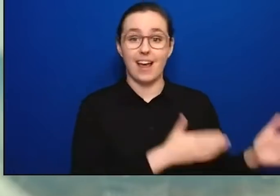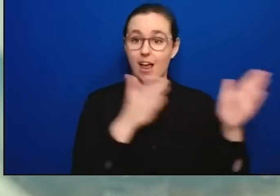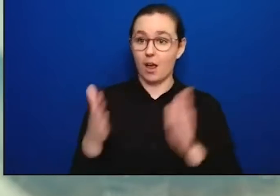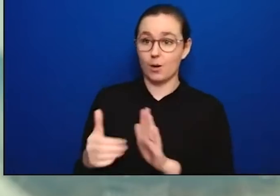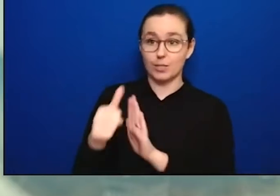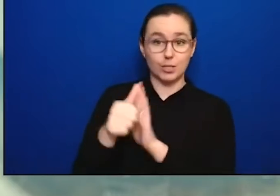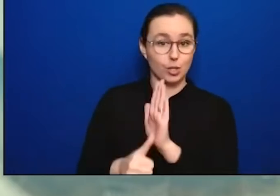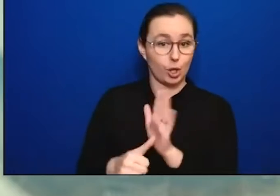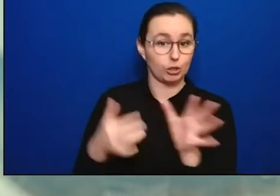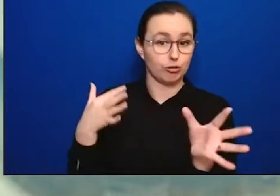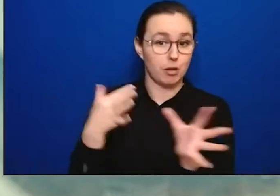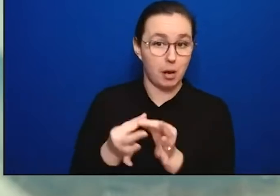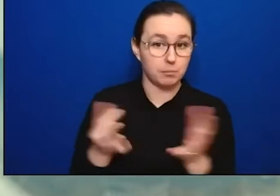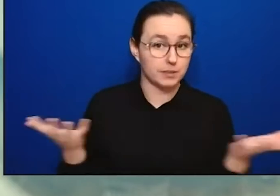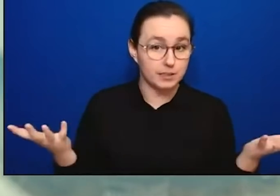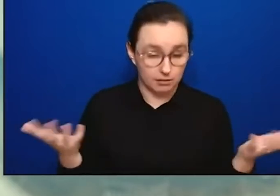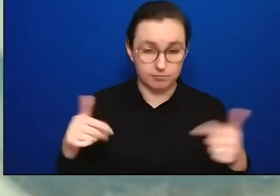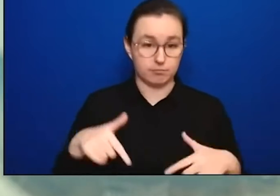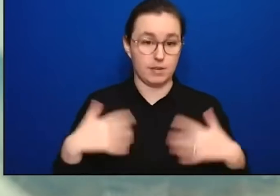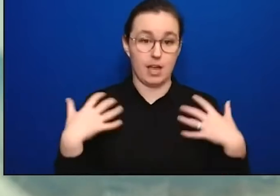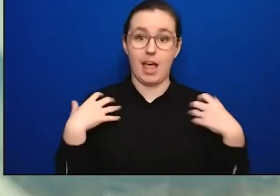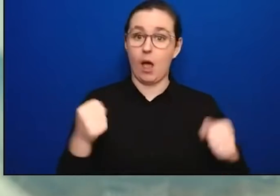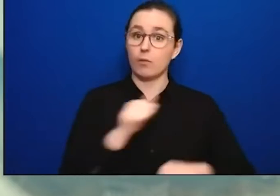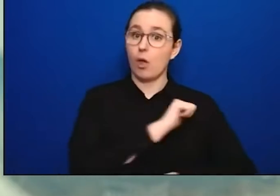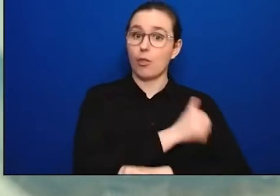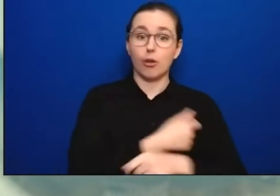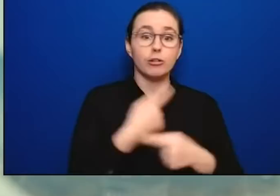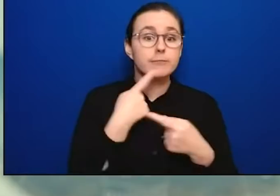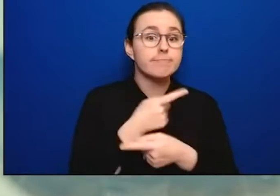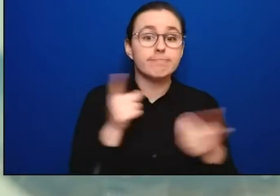surgical renewal update. Health authorities reported